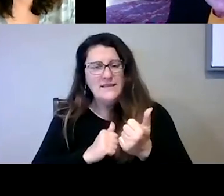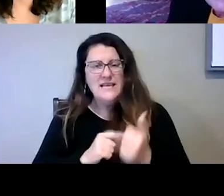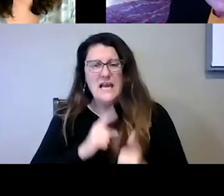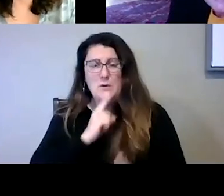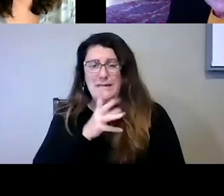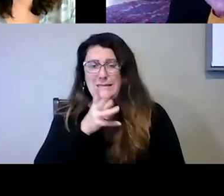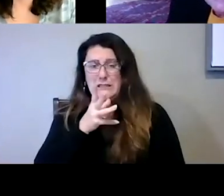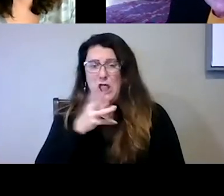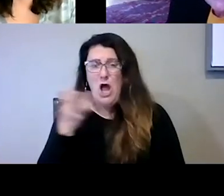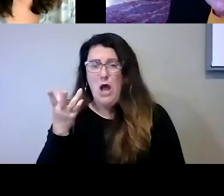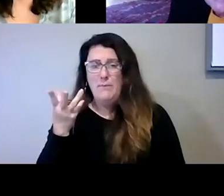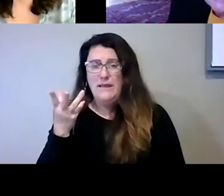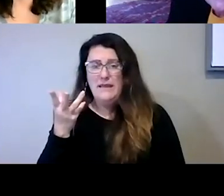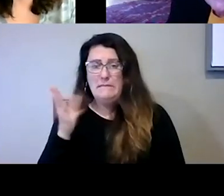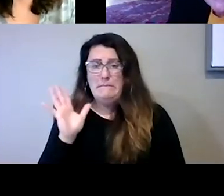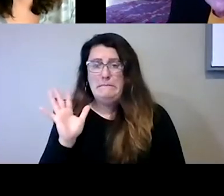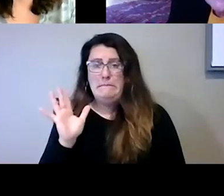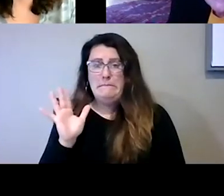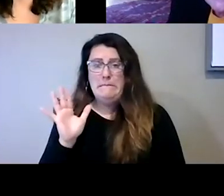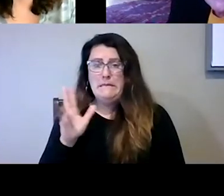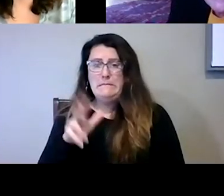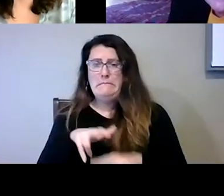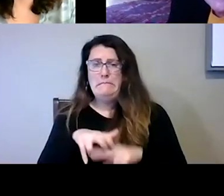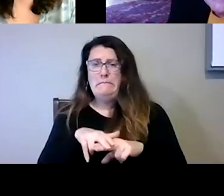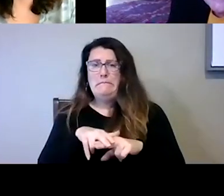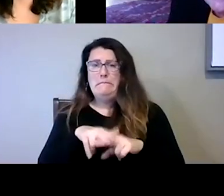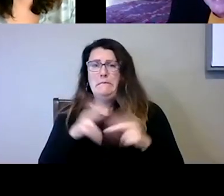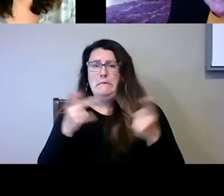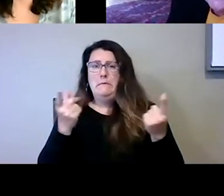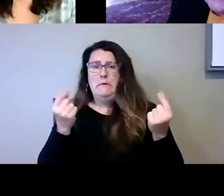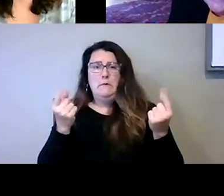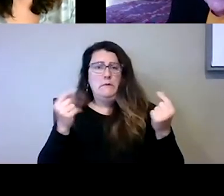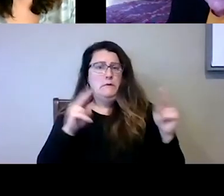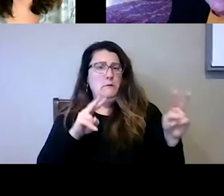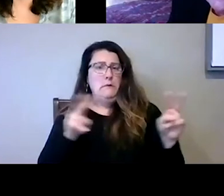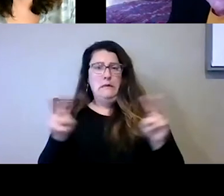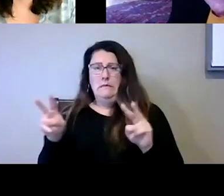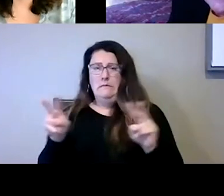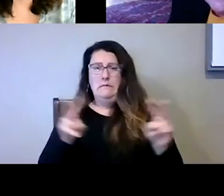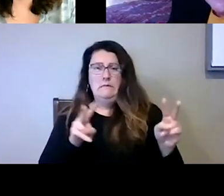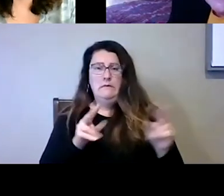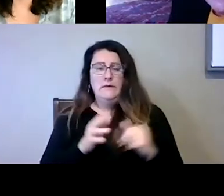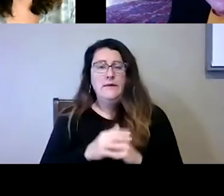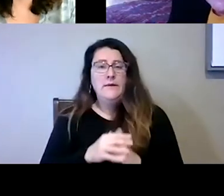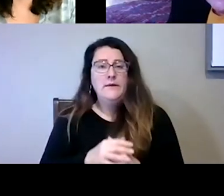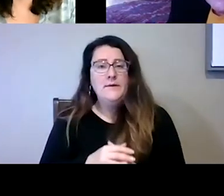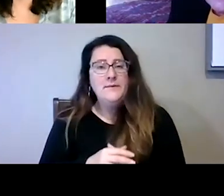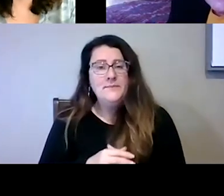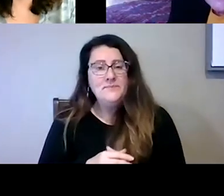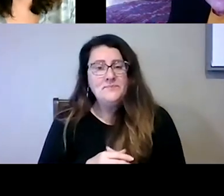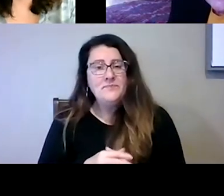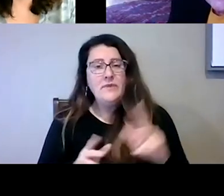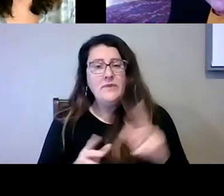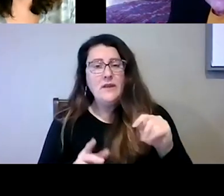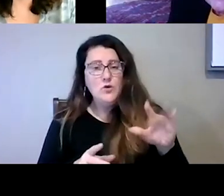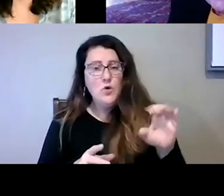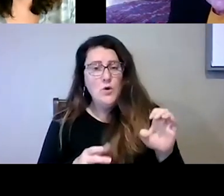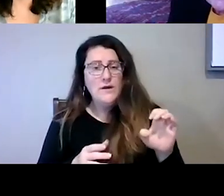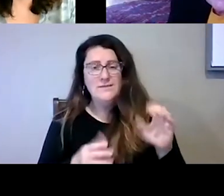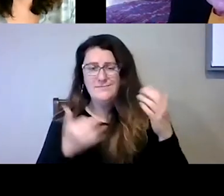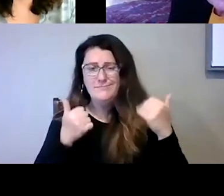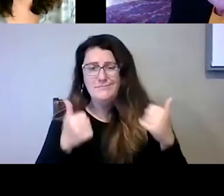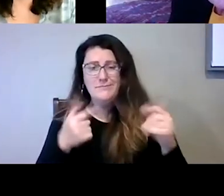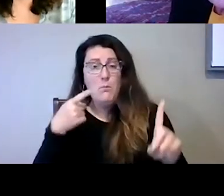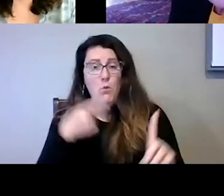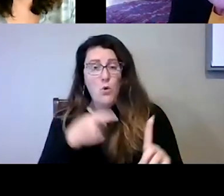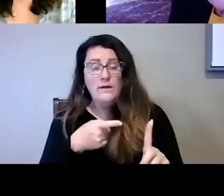sloppy, like where you sit back and like, what are we doing? And Tori makes a great point in that